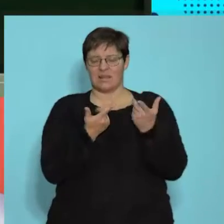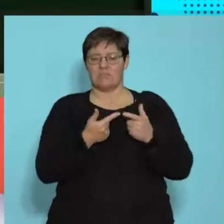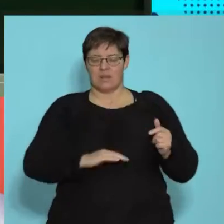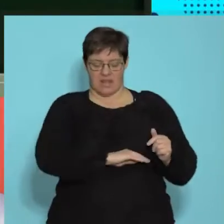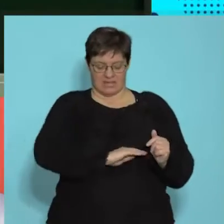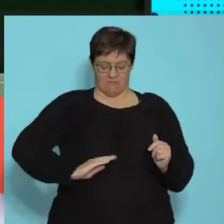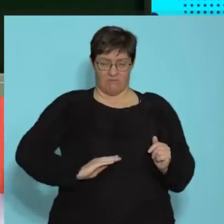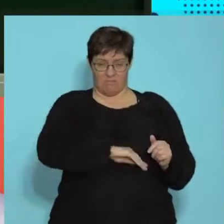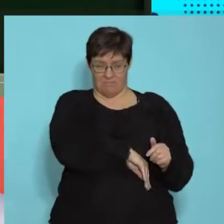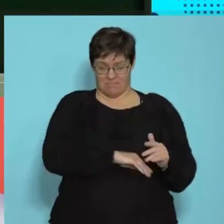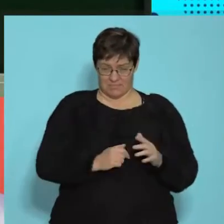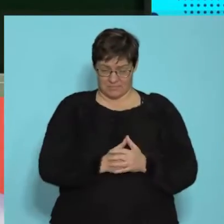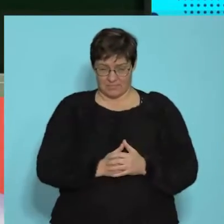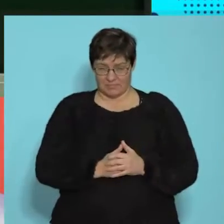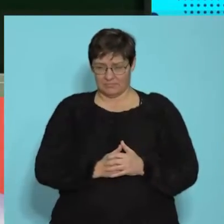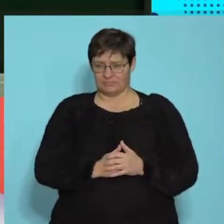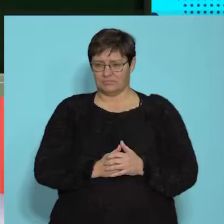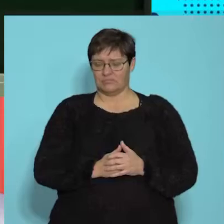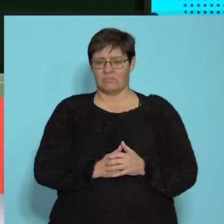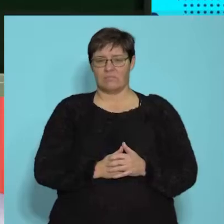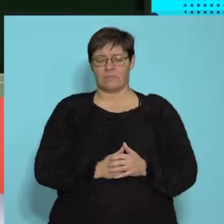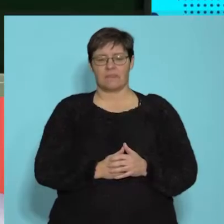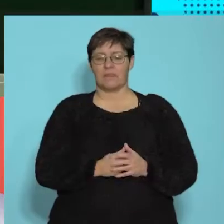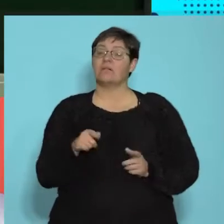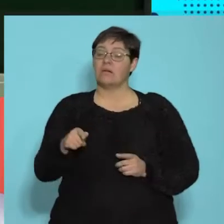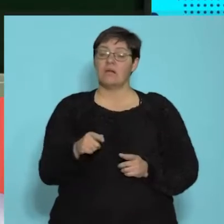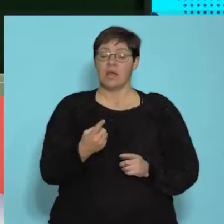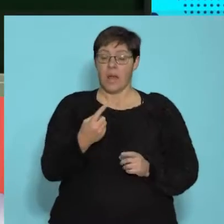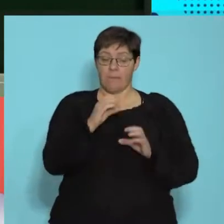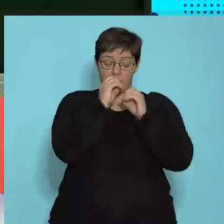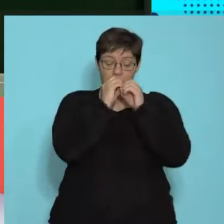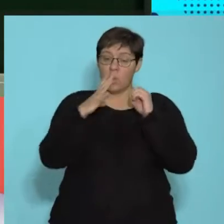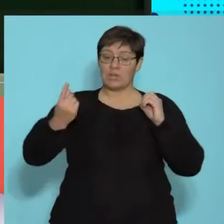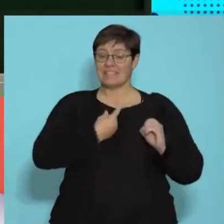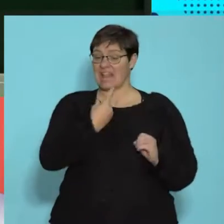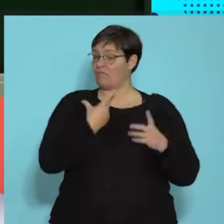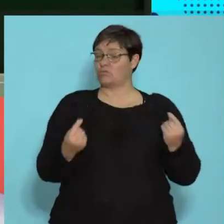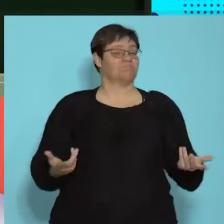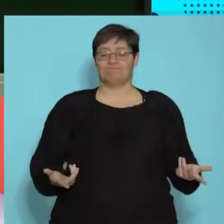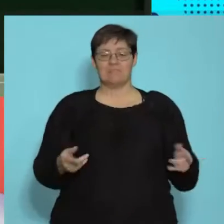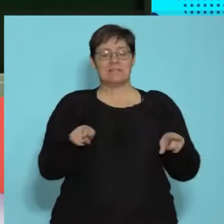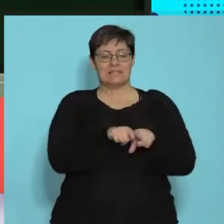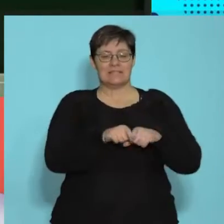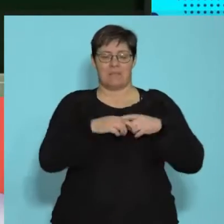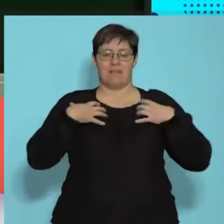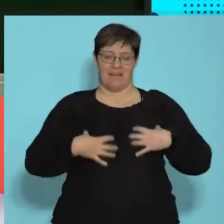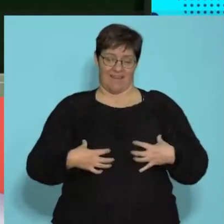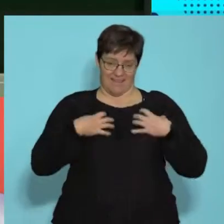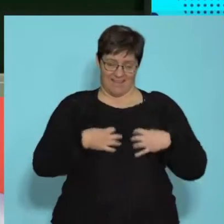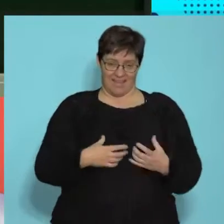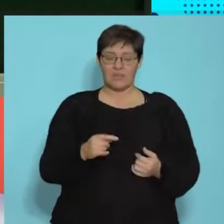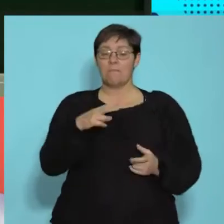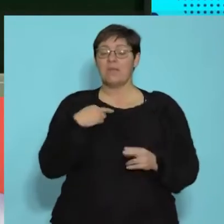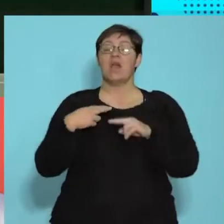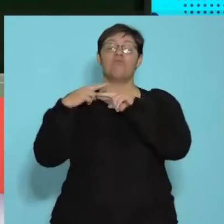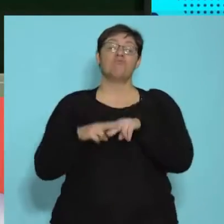show that it's the diaphragm. Now, I want to show you, a balloon can't do anything. The balloon is the lungs. So I'm